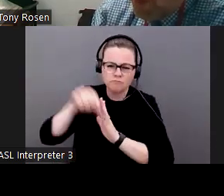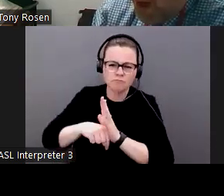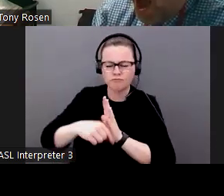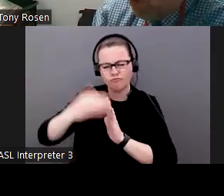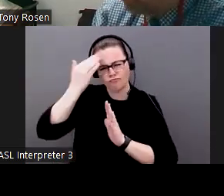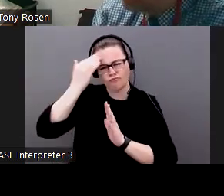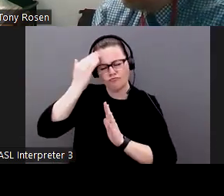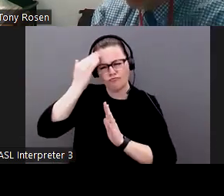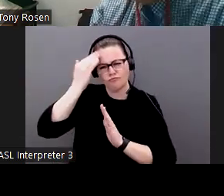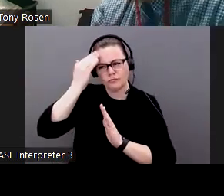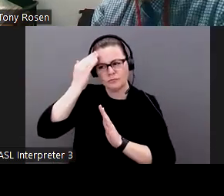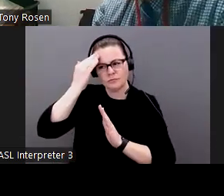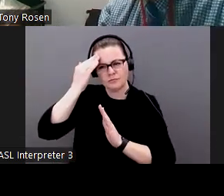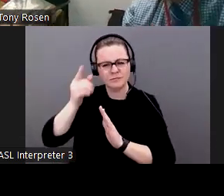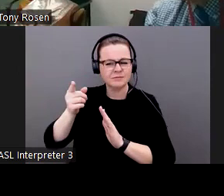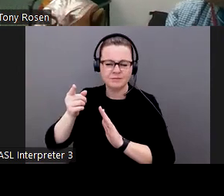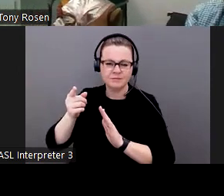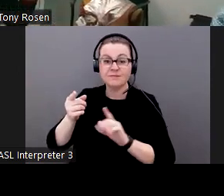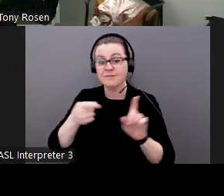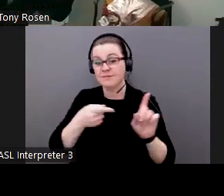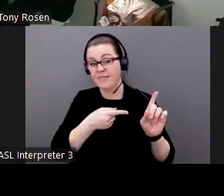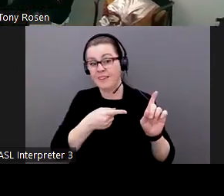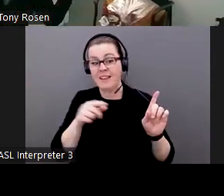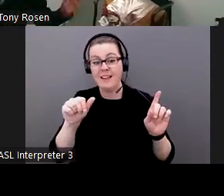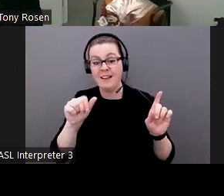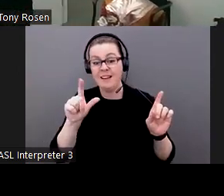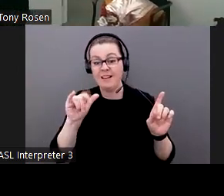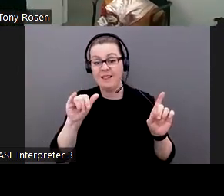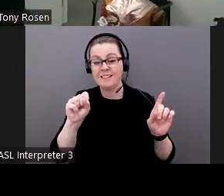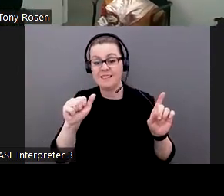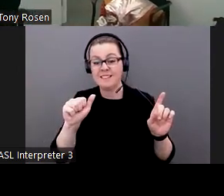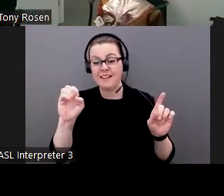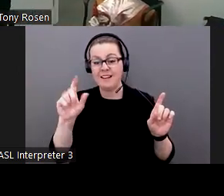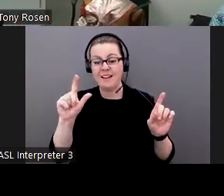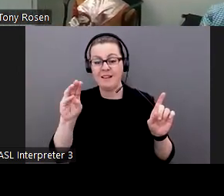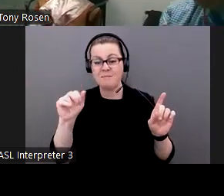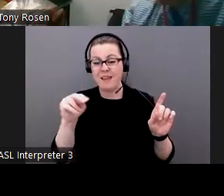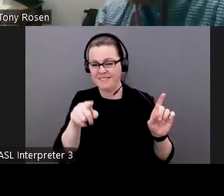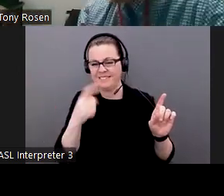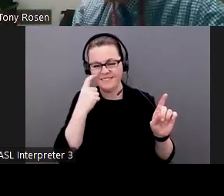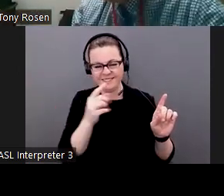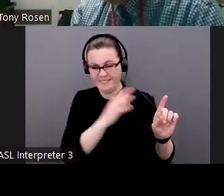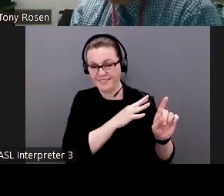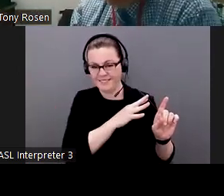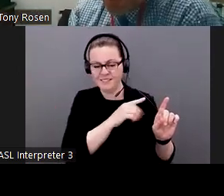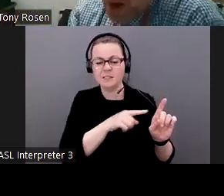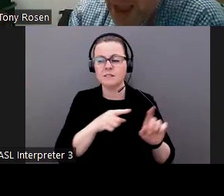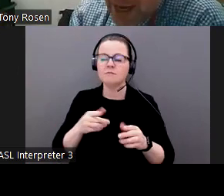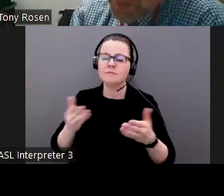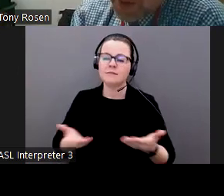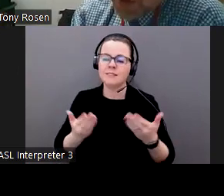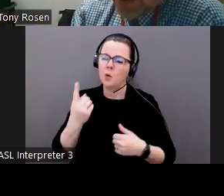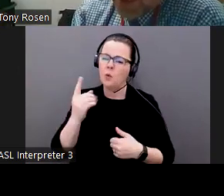expert by working in this area. I'll introduce Alyssa Ellman is now returned. That's Alyssa Ellman. She's one of our social workers, one